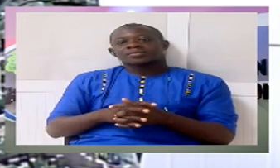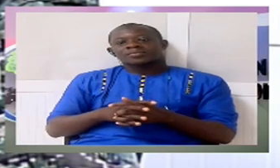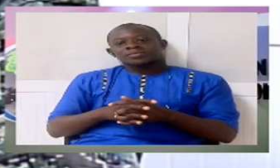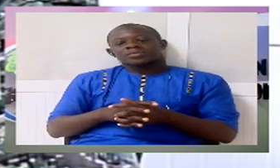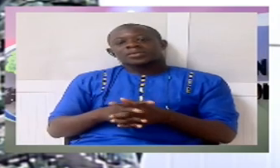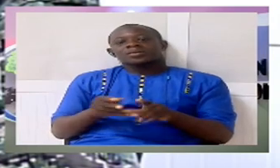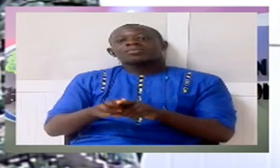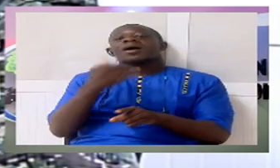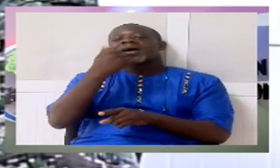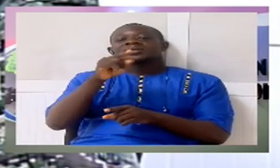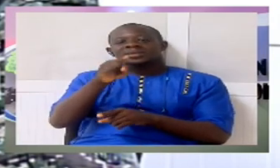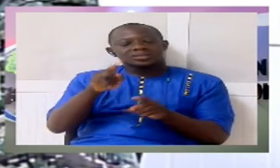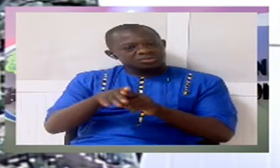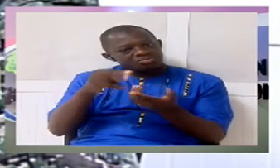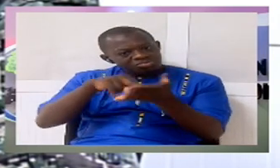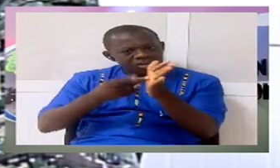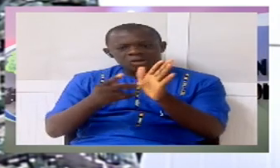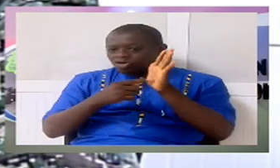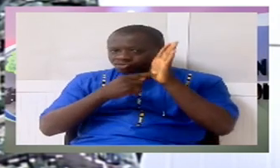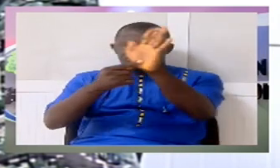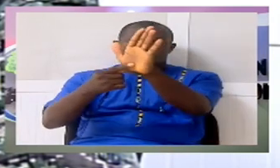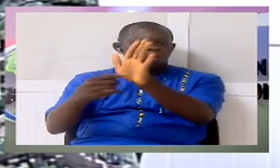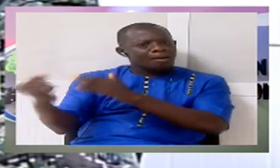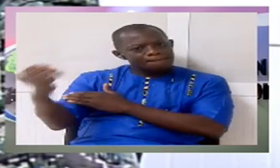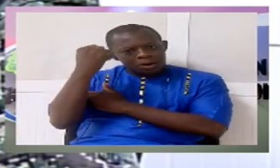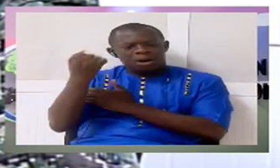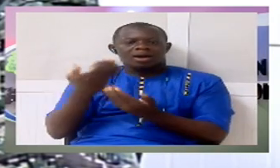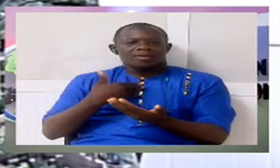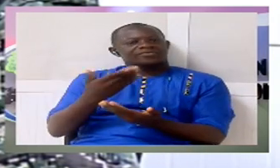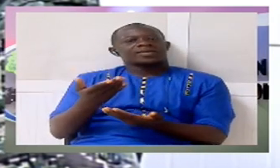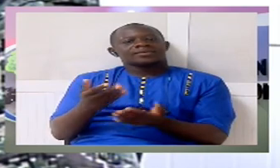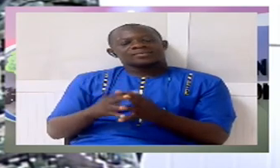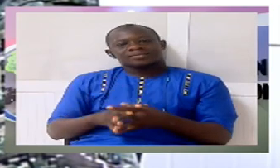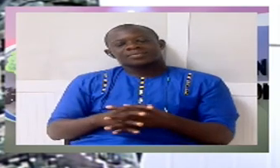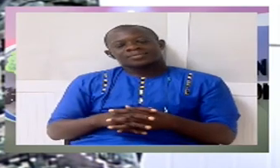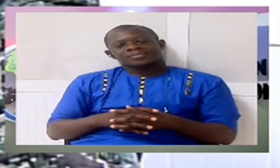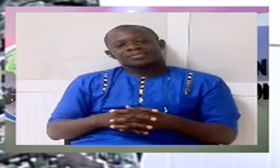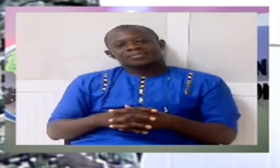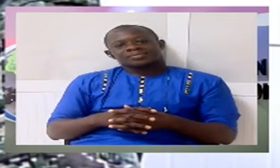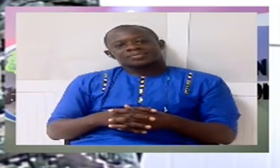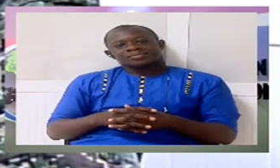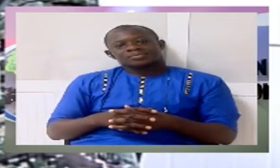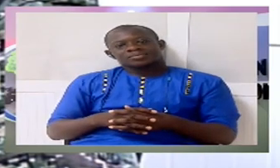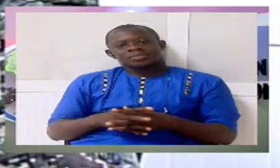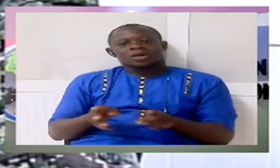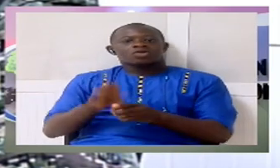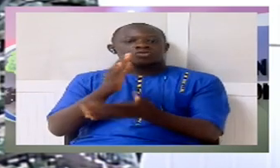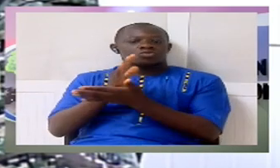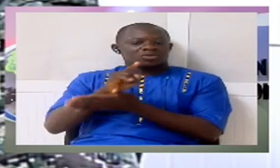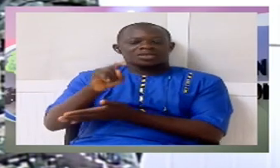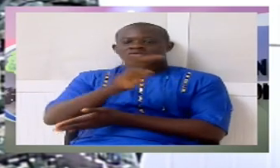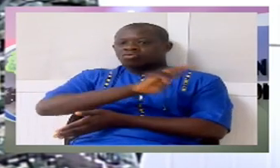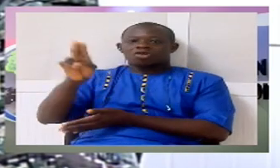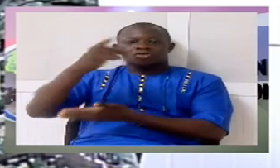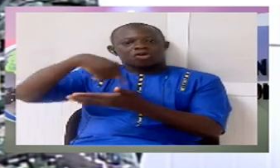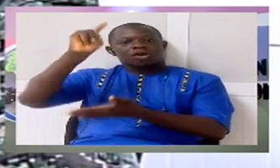Isn't yes. That a show of force? Ndax lolu mom du woné dole. Lolu mom correct mom. That is not